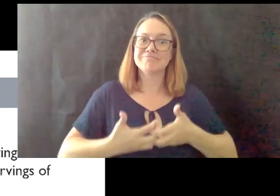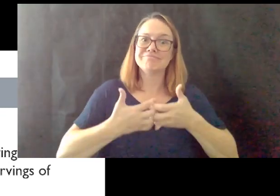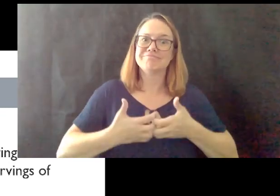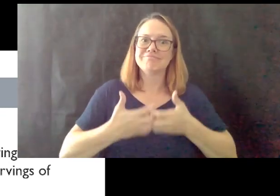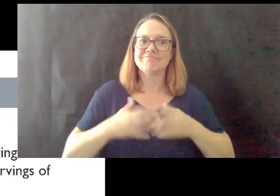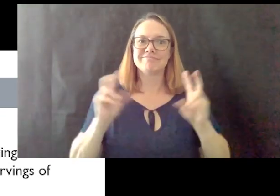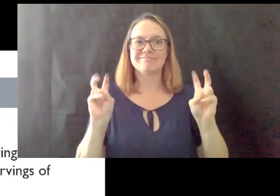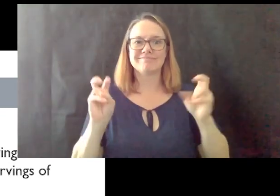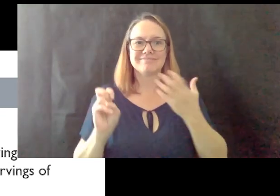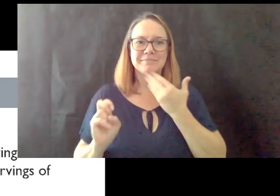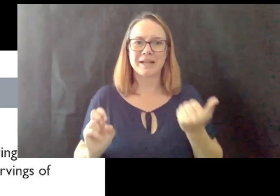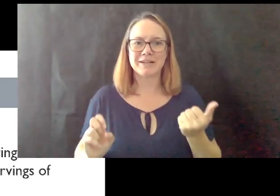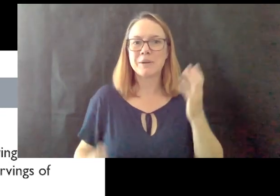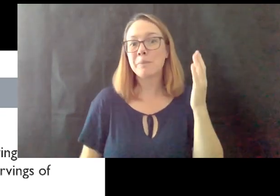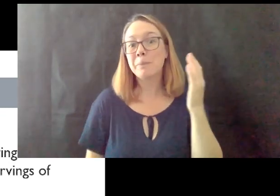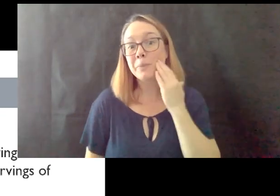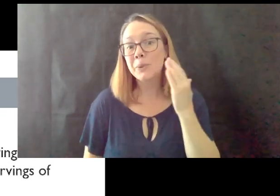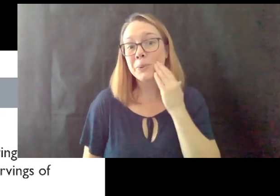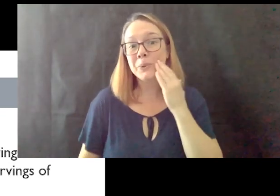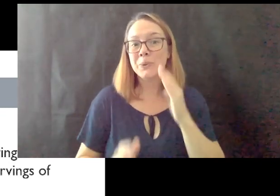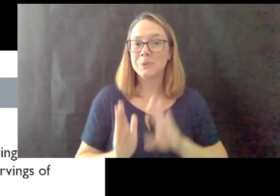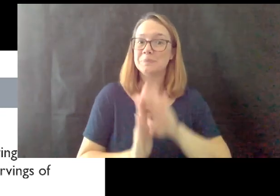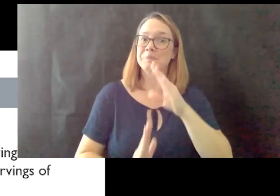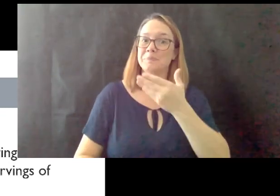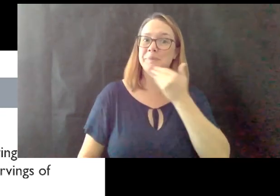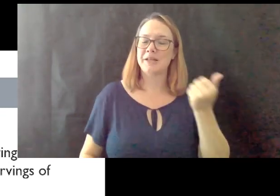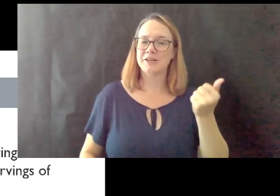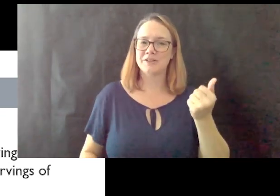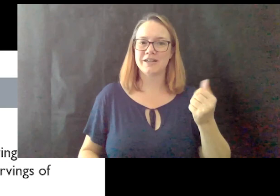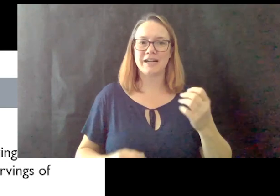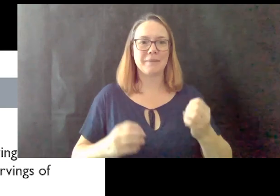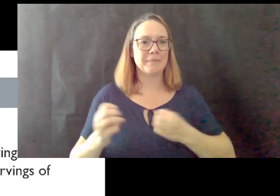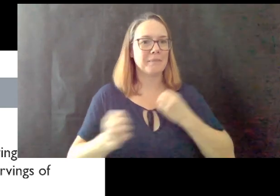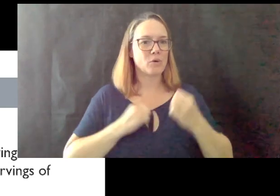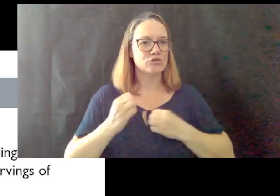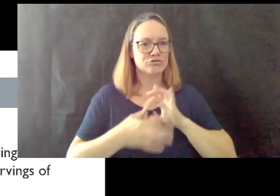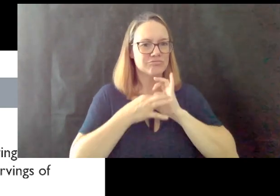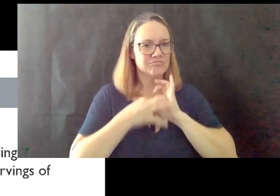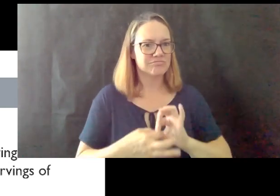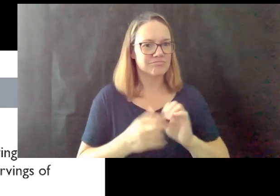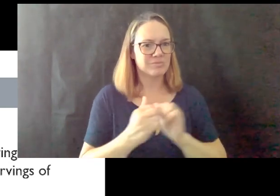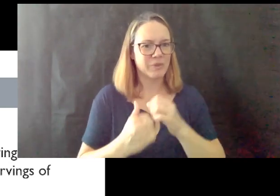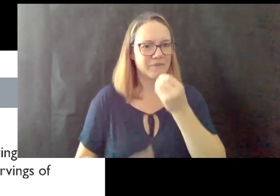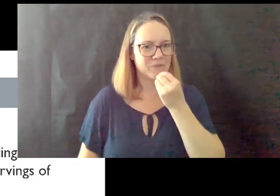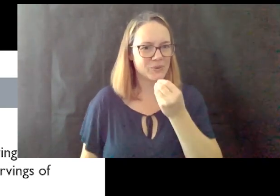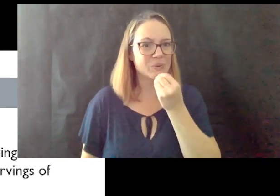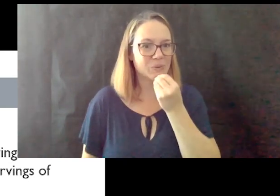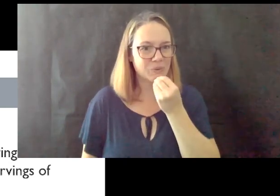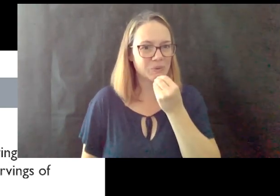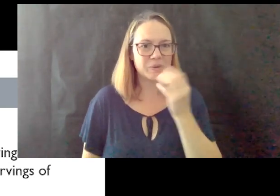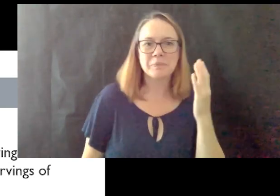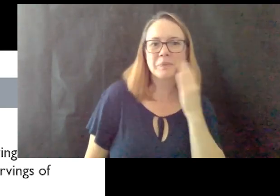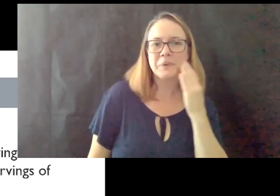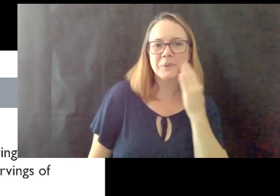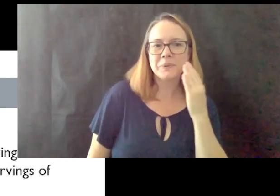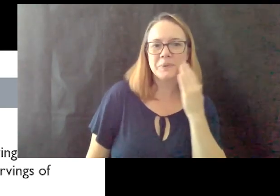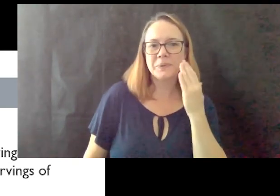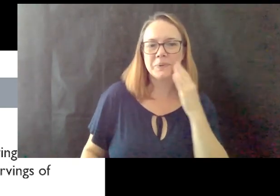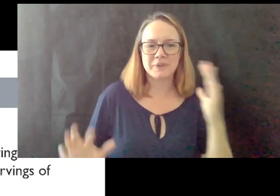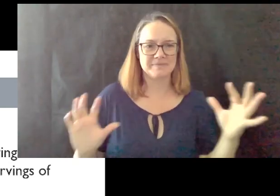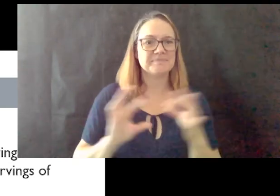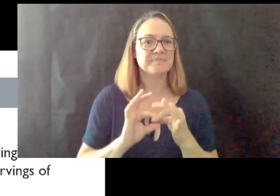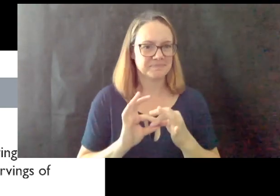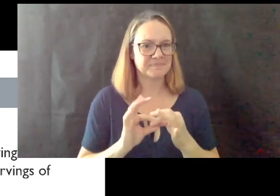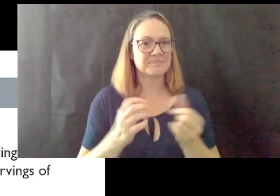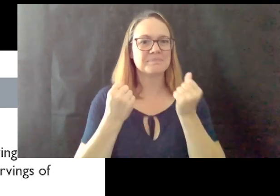think better, we operate better, we're in better moods. A lot of emotional attachment with foods